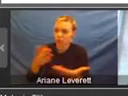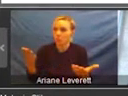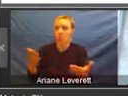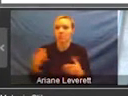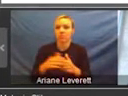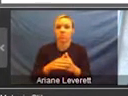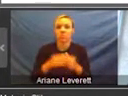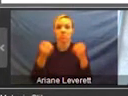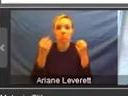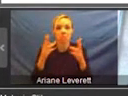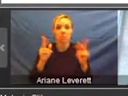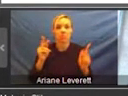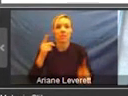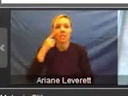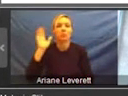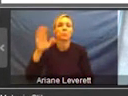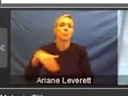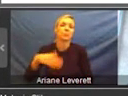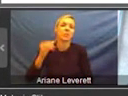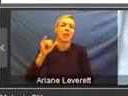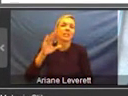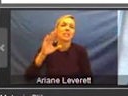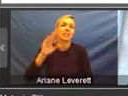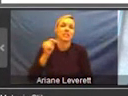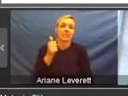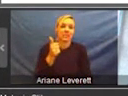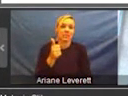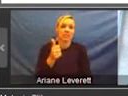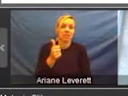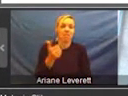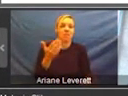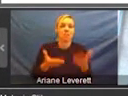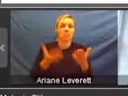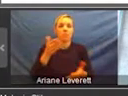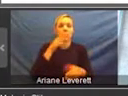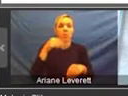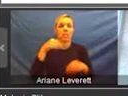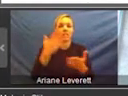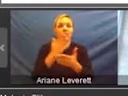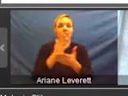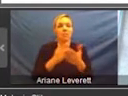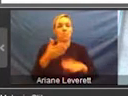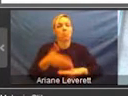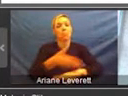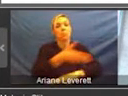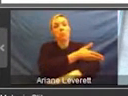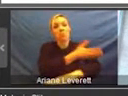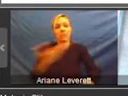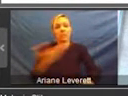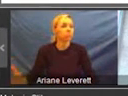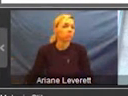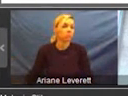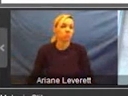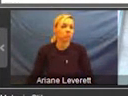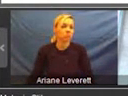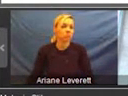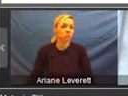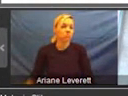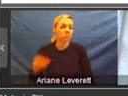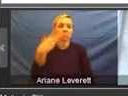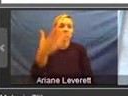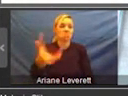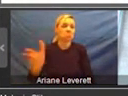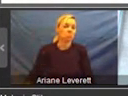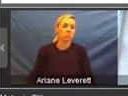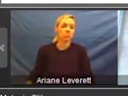thought ICTs in itself might bring some improvement, or they are just used in different topics,